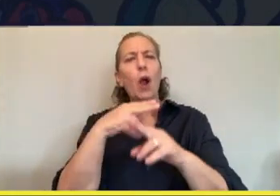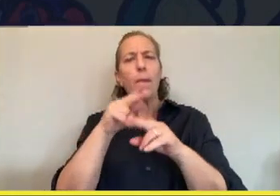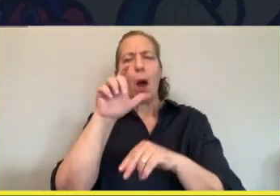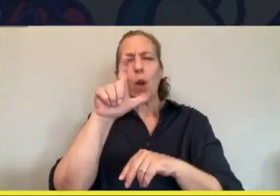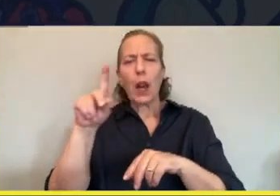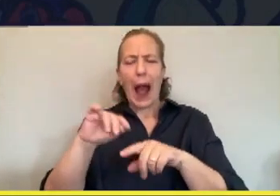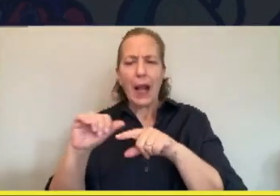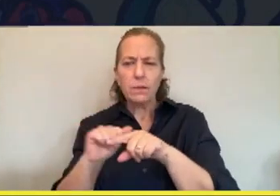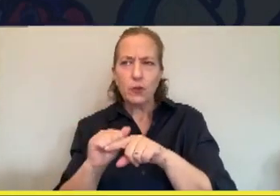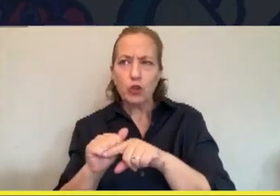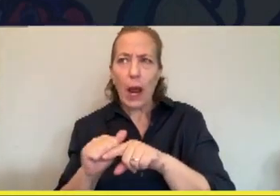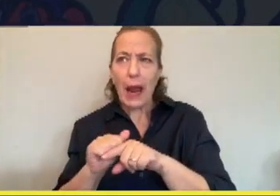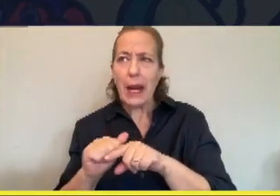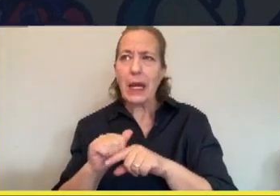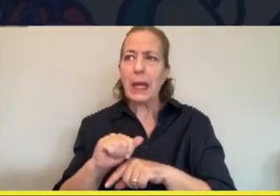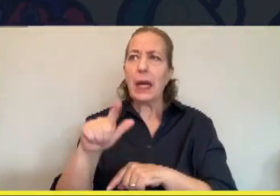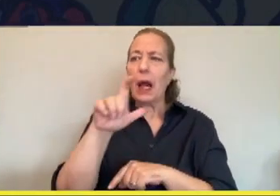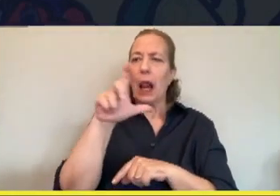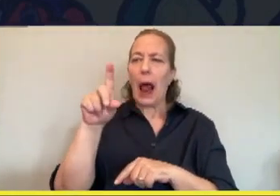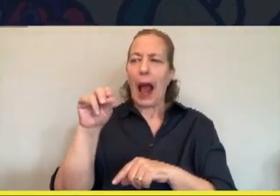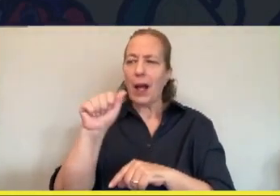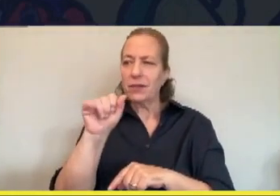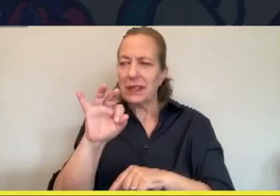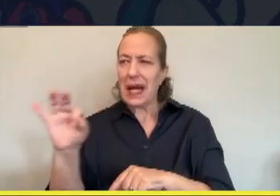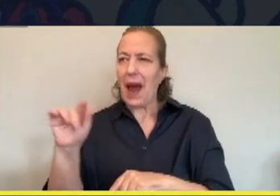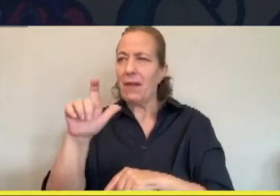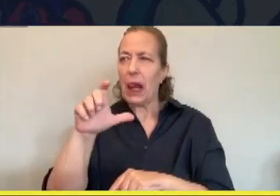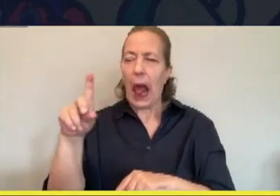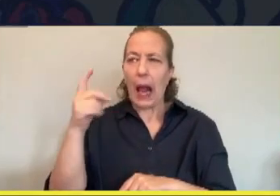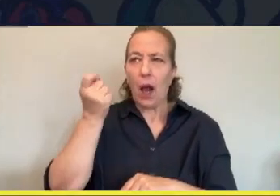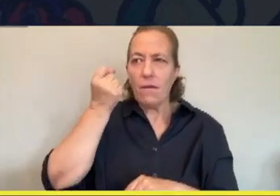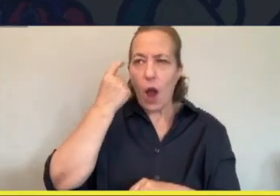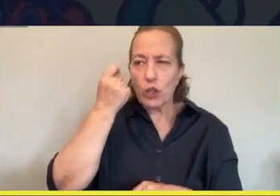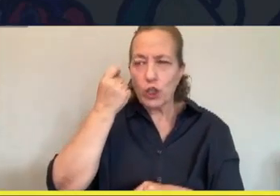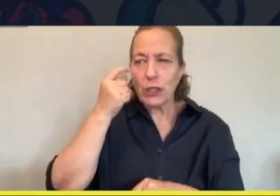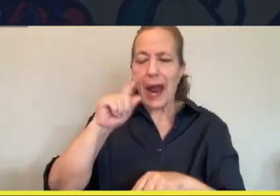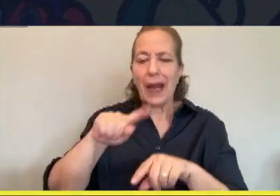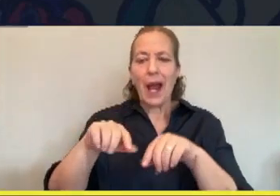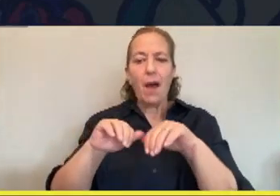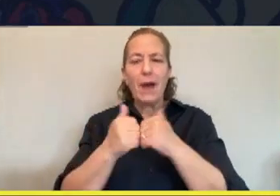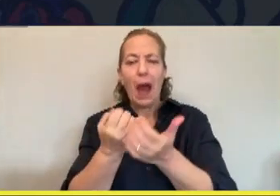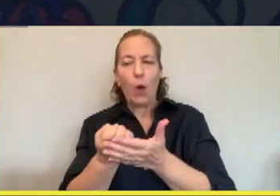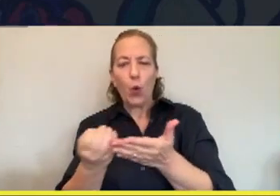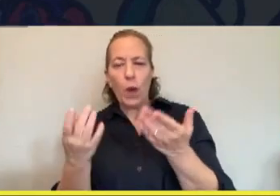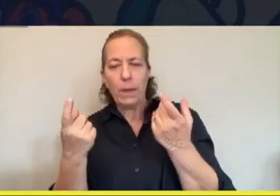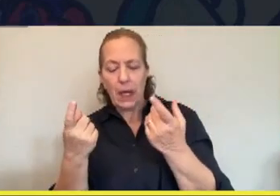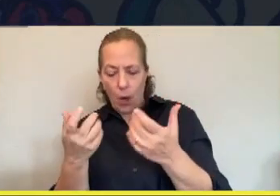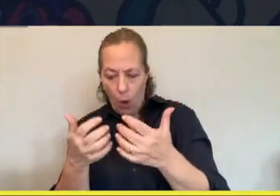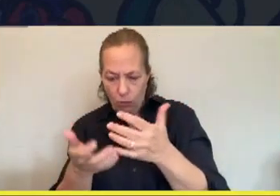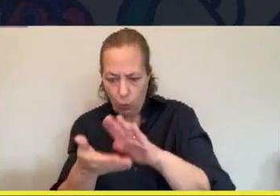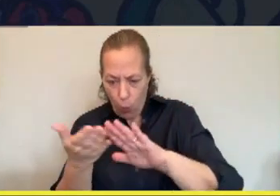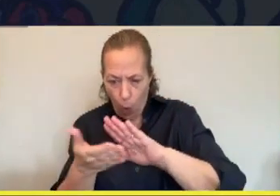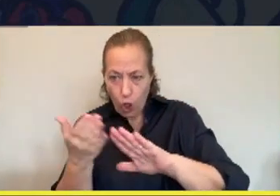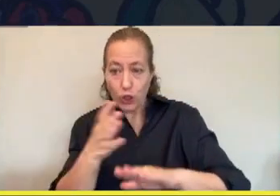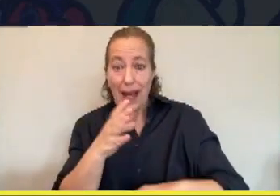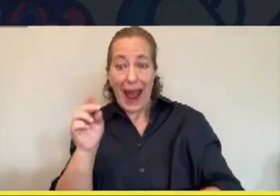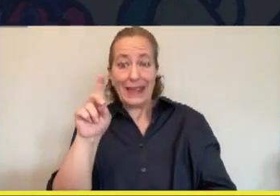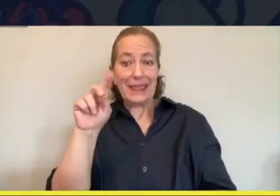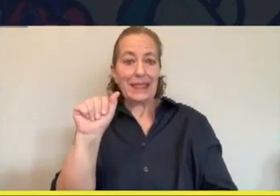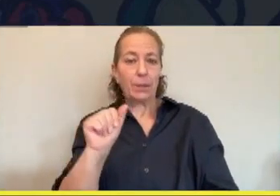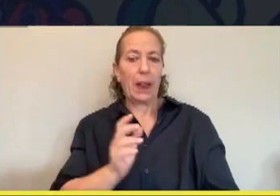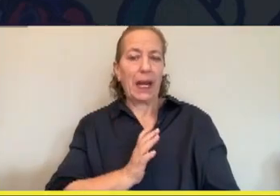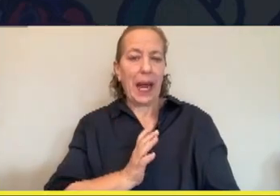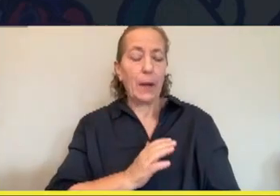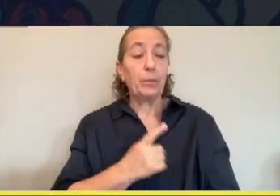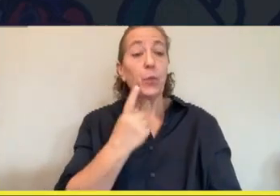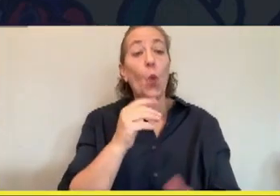use equipment, a lack of understanding about how accessible equipment works, and a lack of knowledge of disability etiquette. Said one physician, "I don't